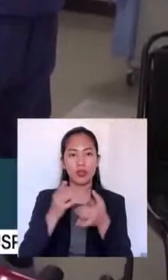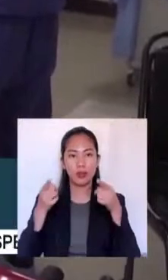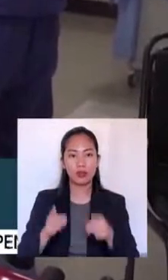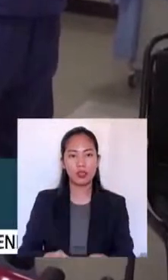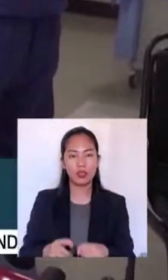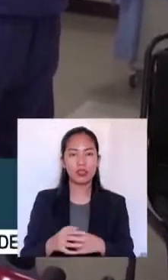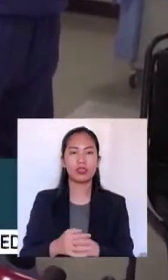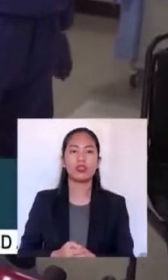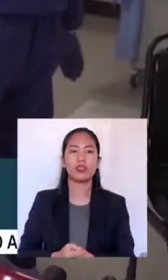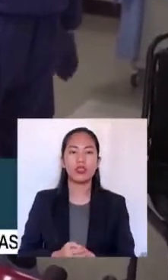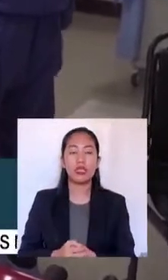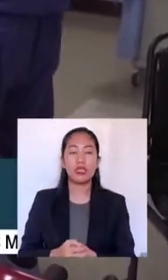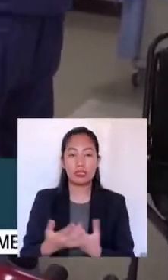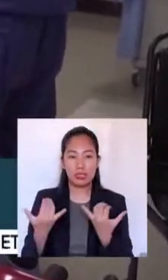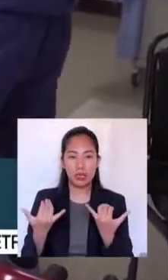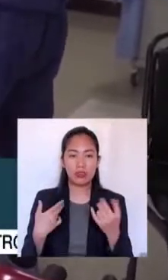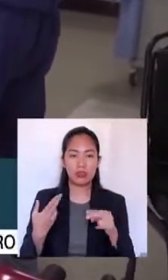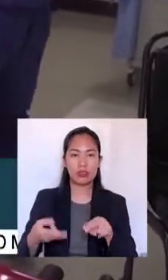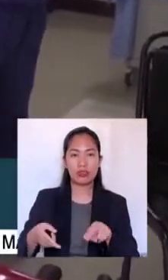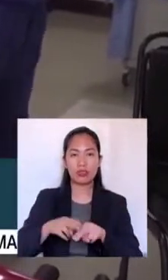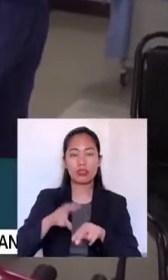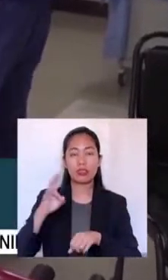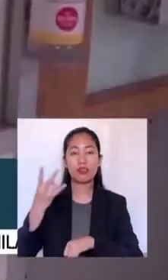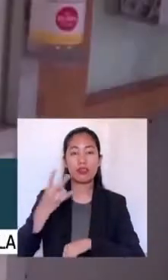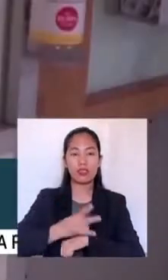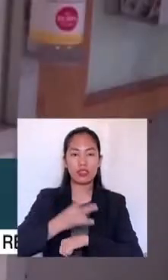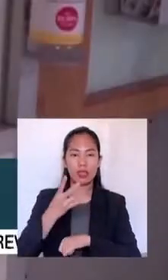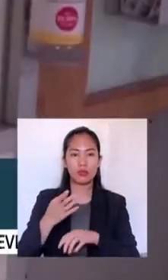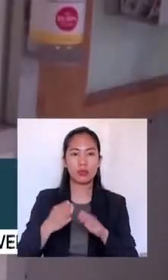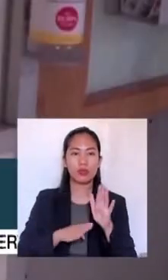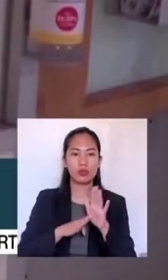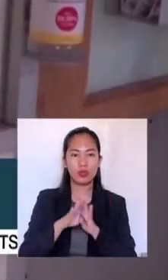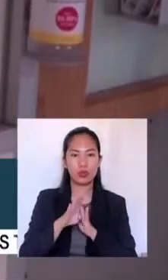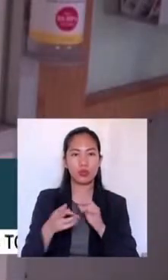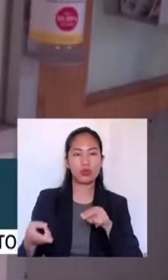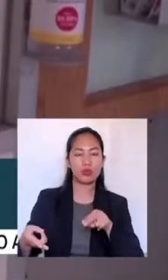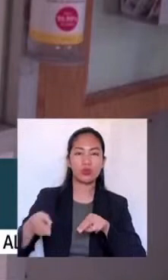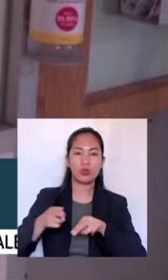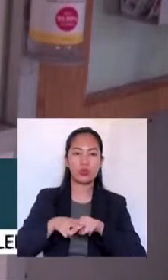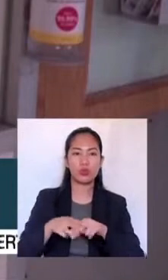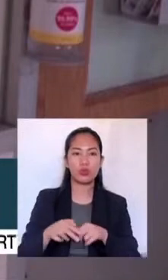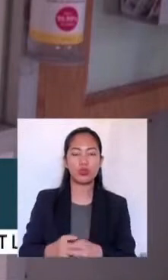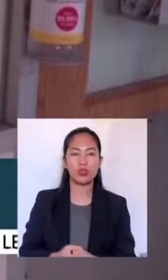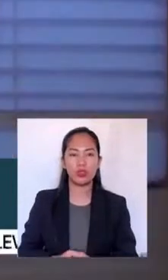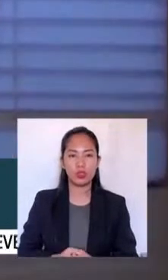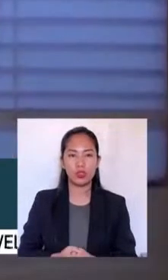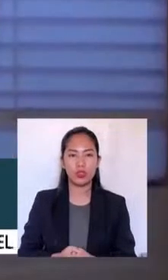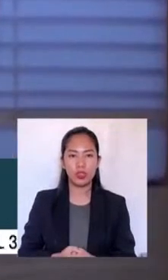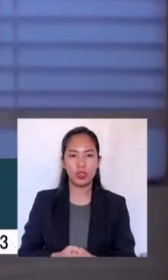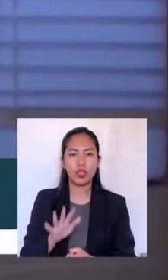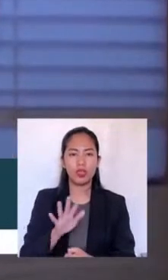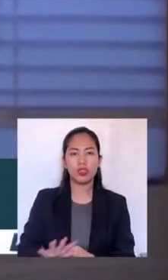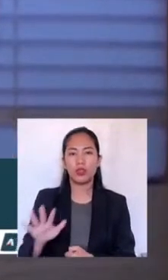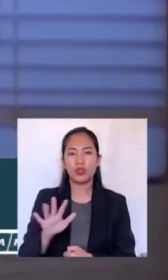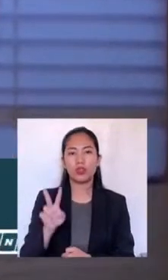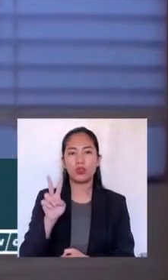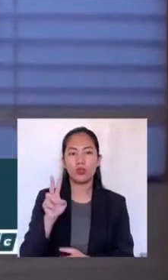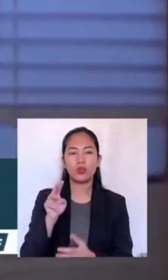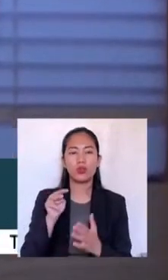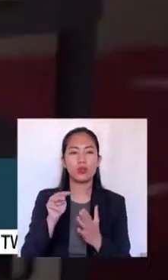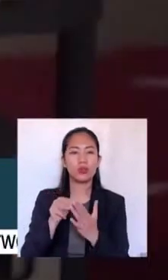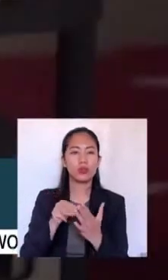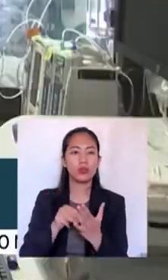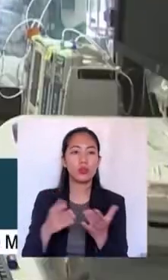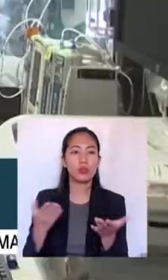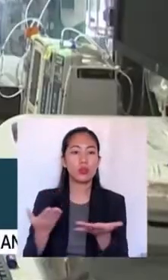times last week. The weekly increase in cases also registered a new pandemic high, with over 2 million new infections added to